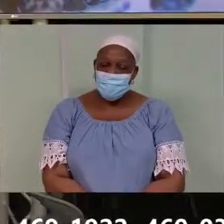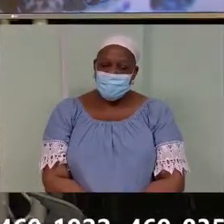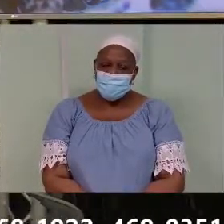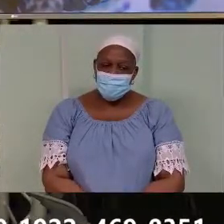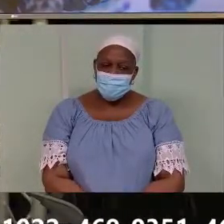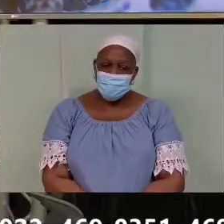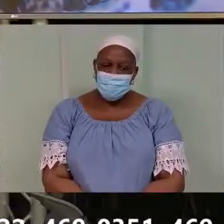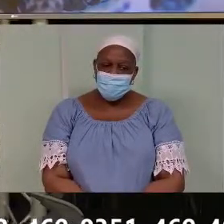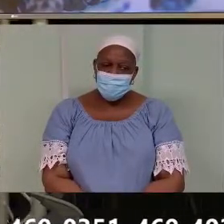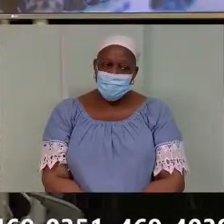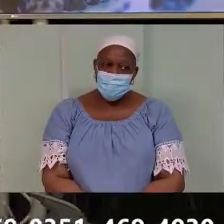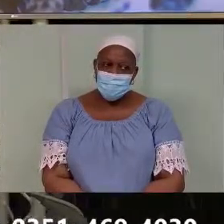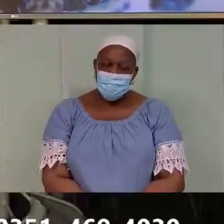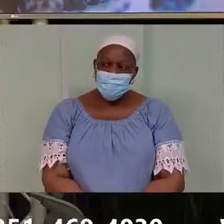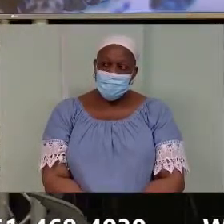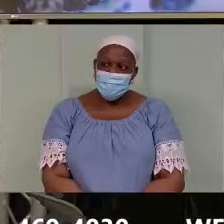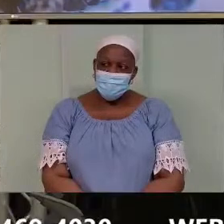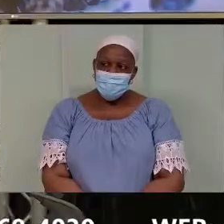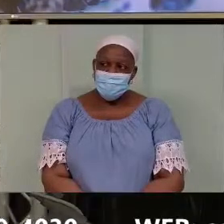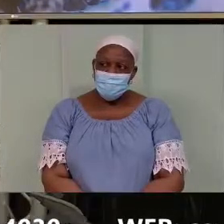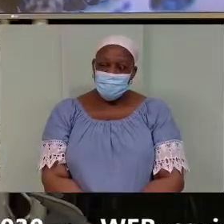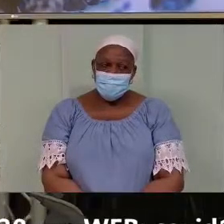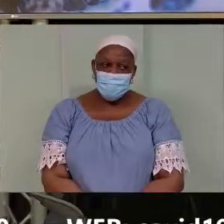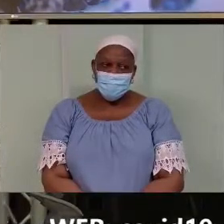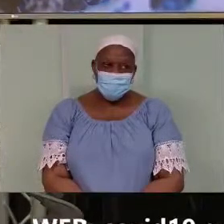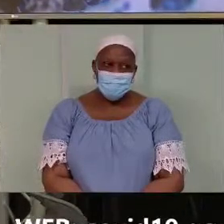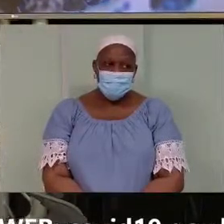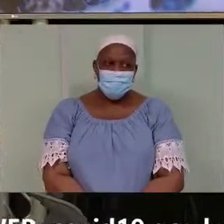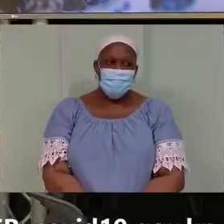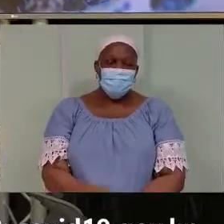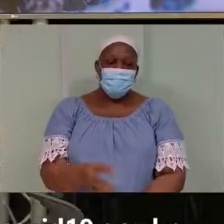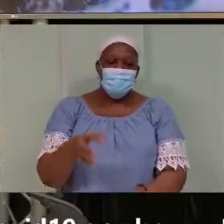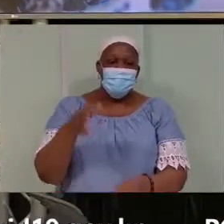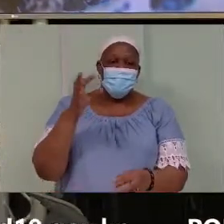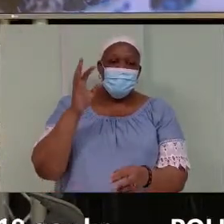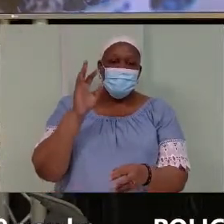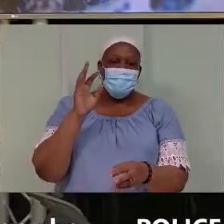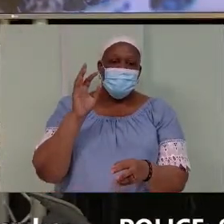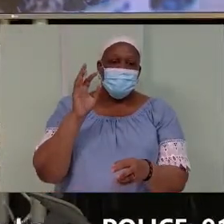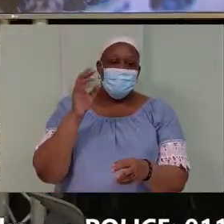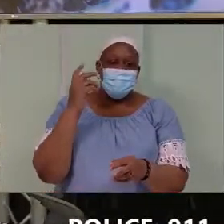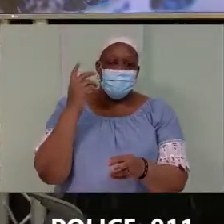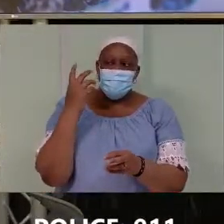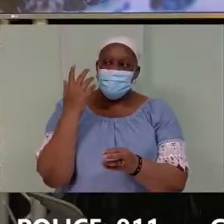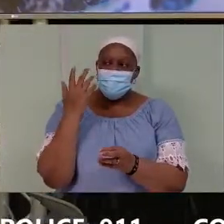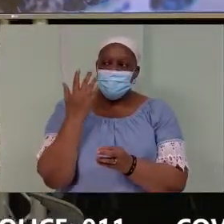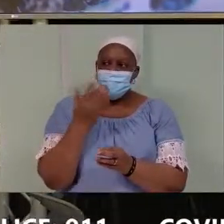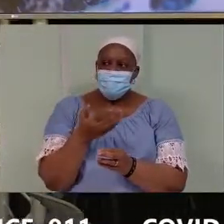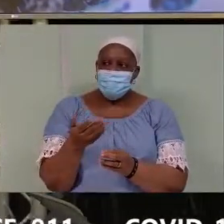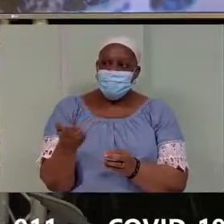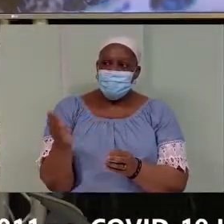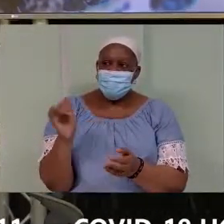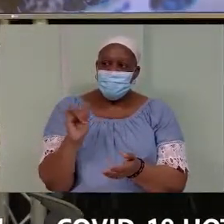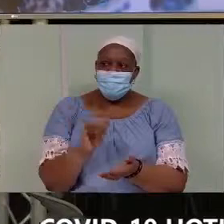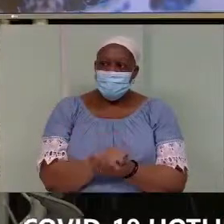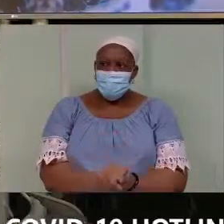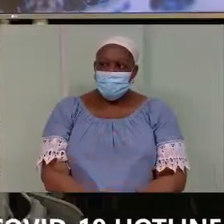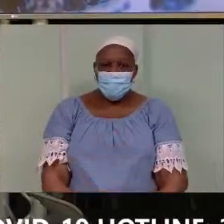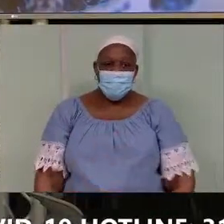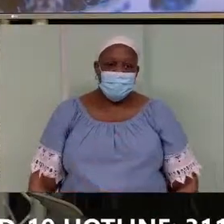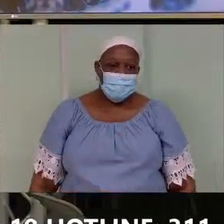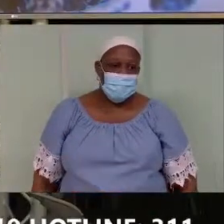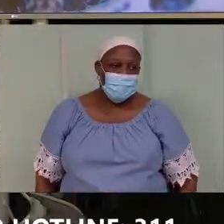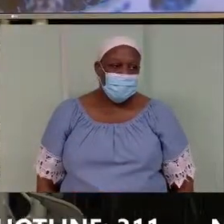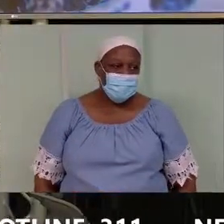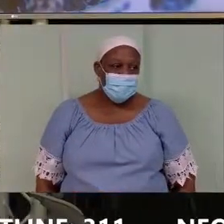reputable institutions like the World Health Organization? There are a lot of places in the USA